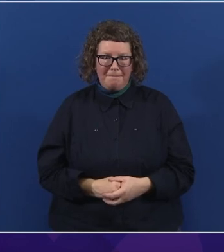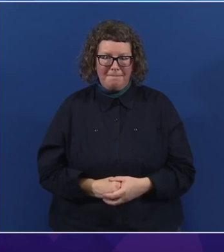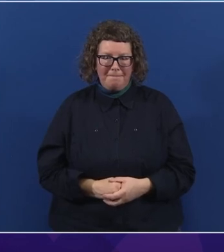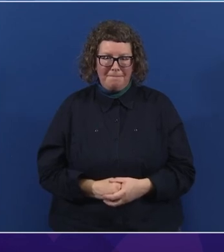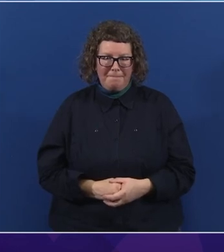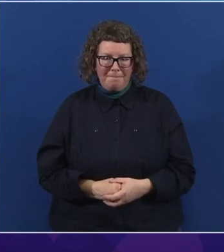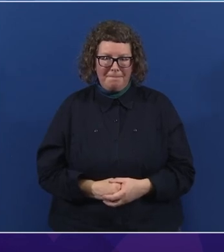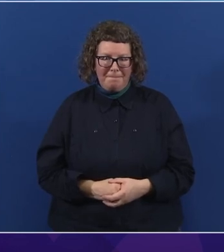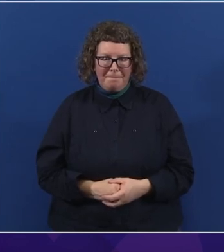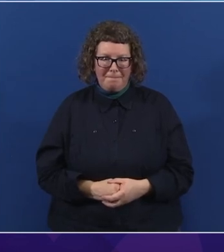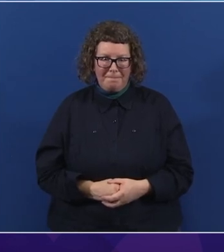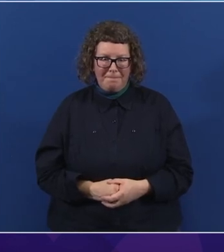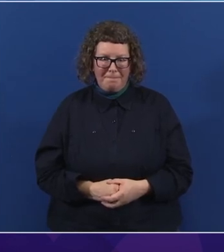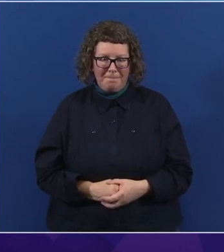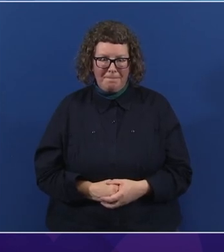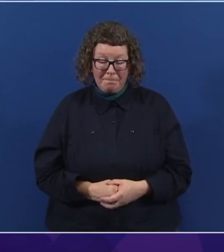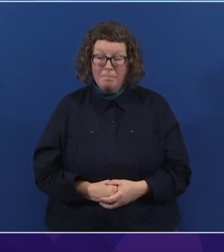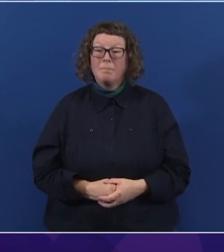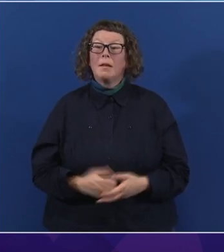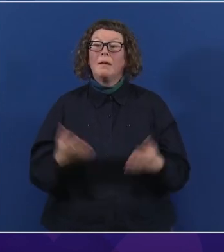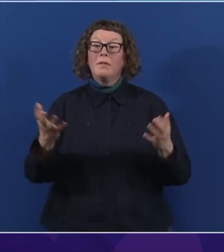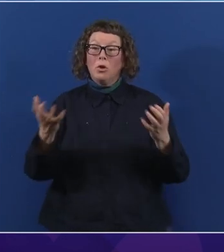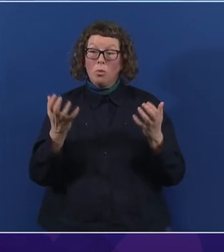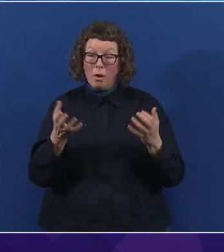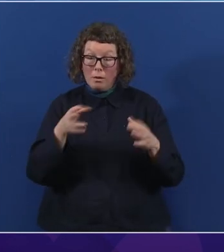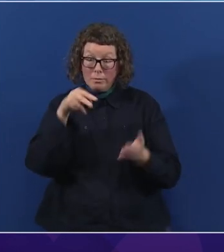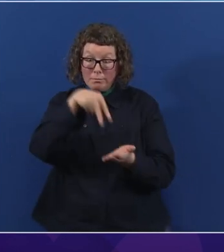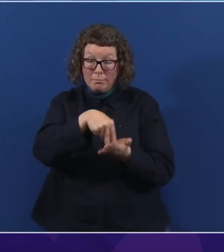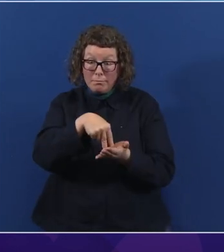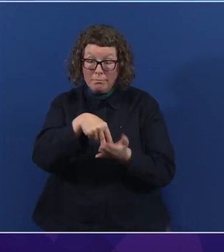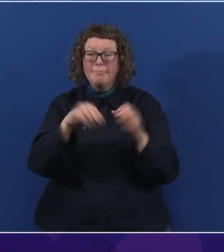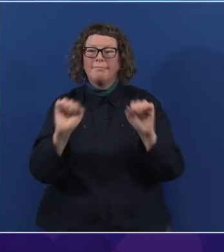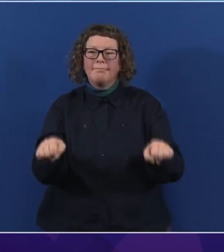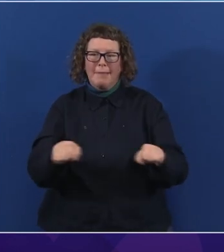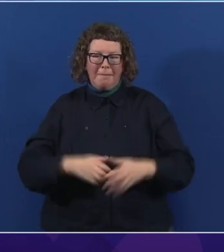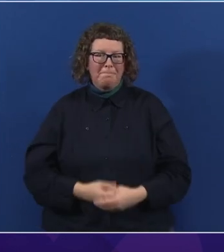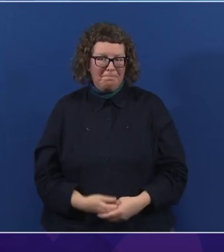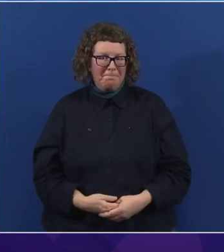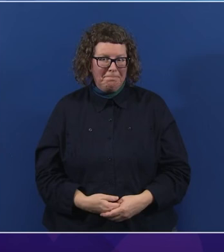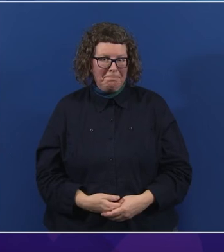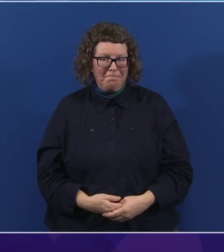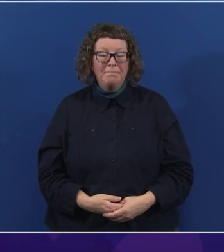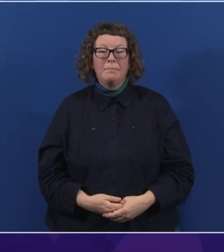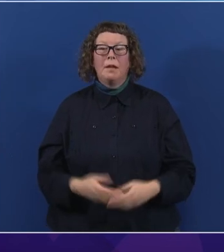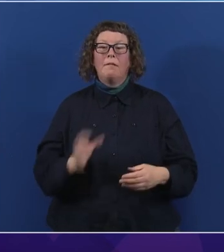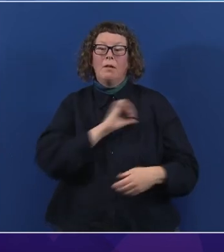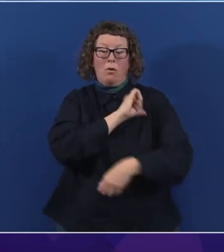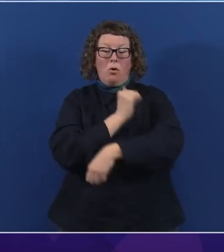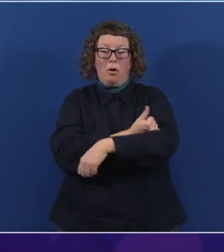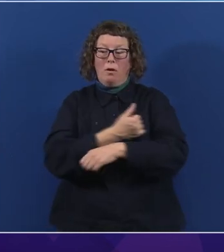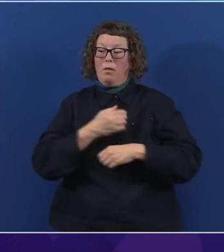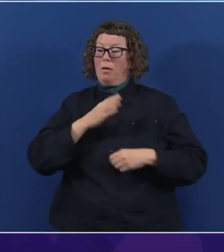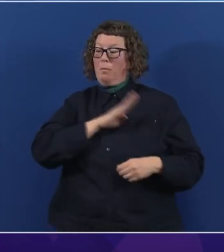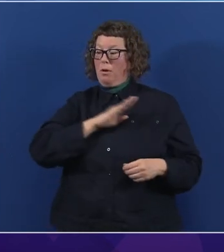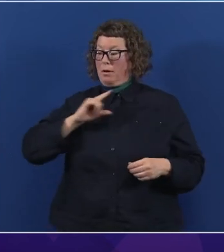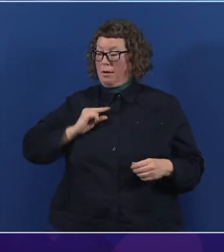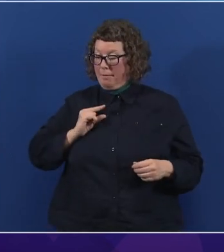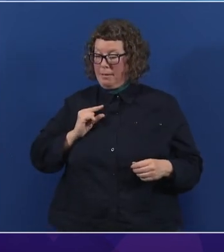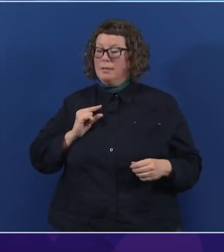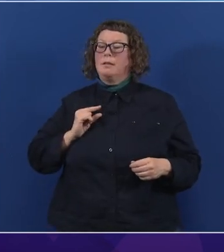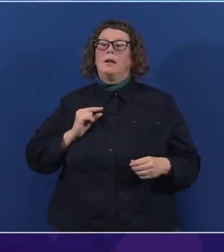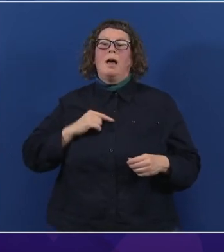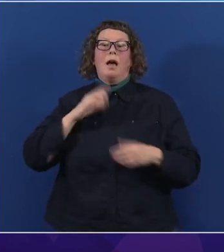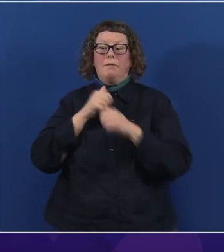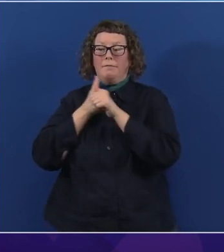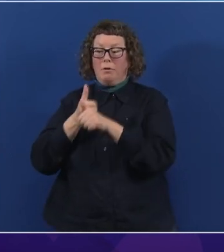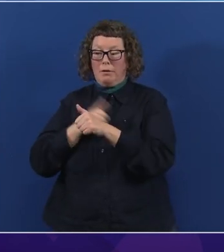Honoring of the graduates. If you'd like to stand, please do so. On the authority of the Board of Governors and in